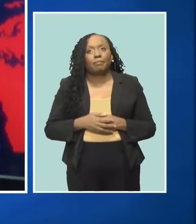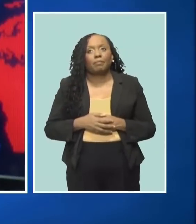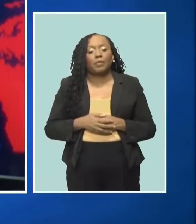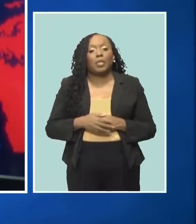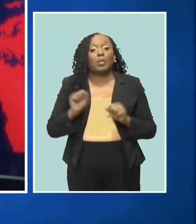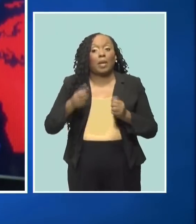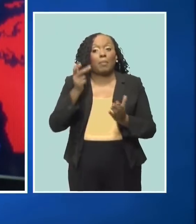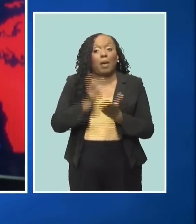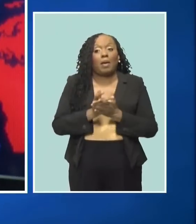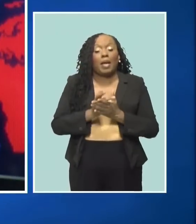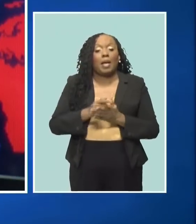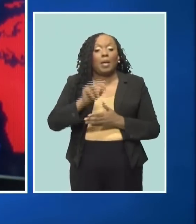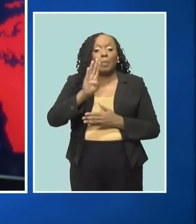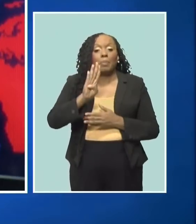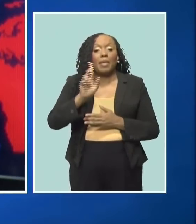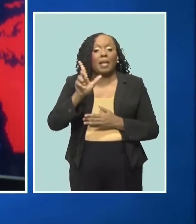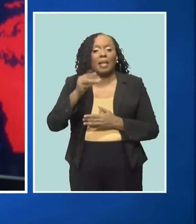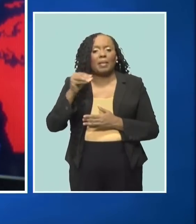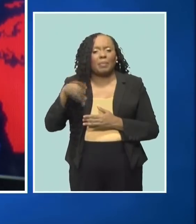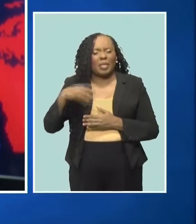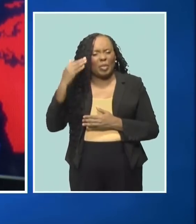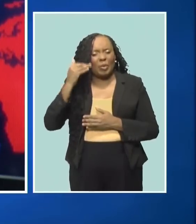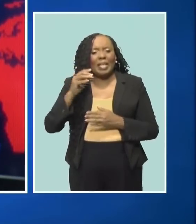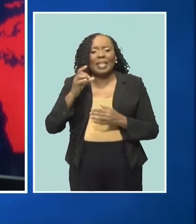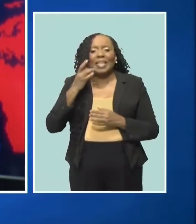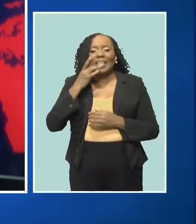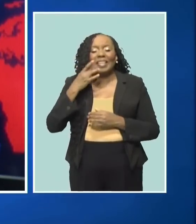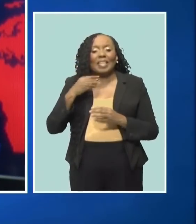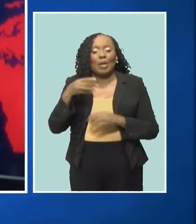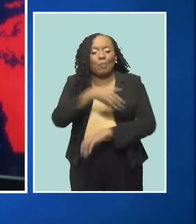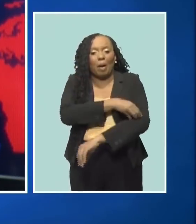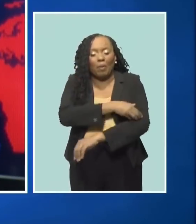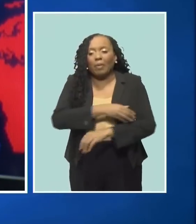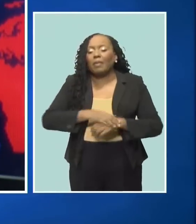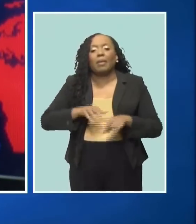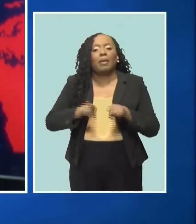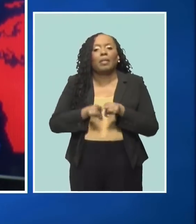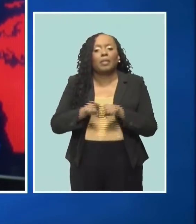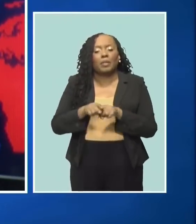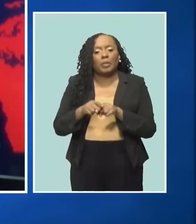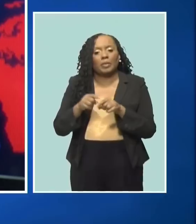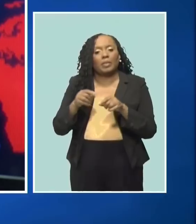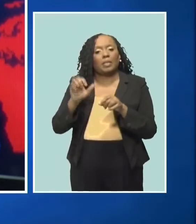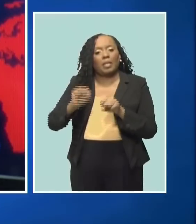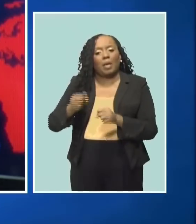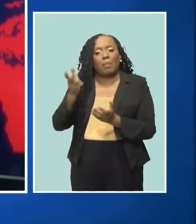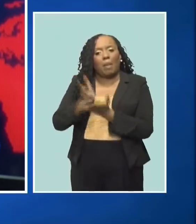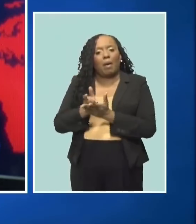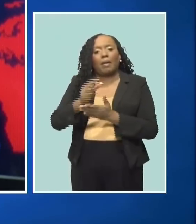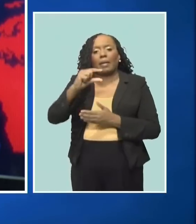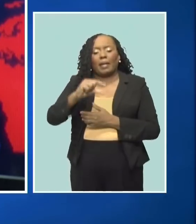Power and around the environs of the garrison. It will be lit as well because we anticipate persons will stay late into the